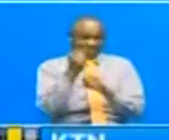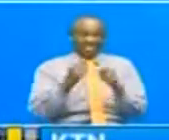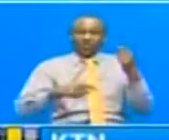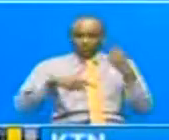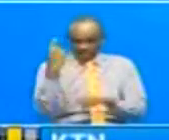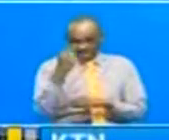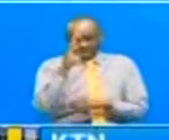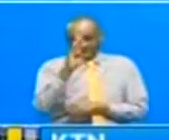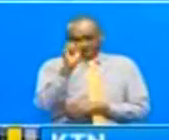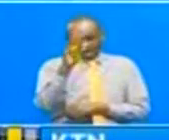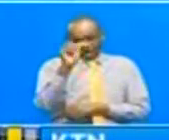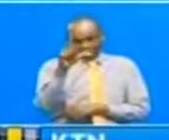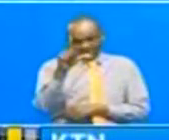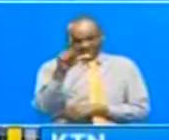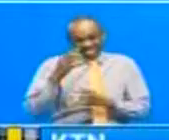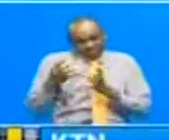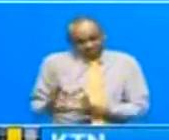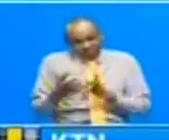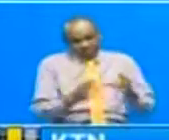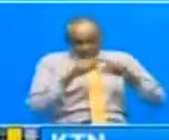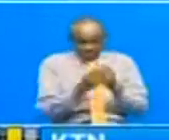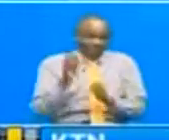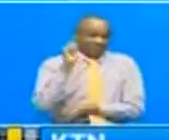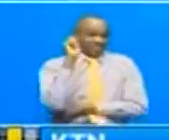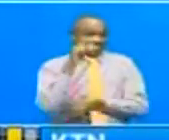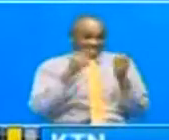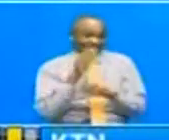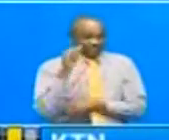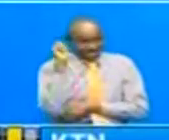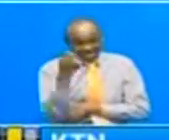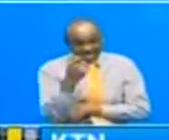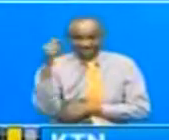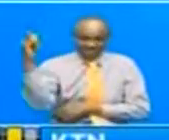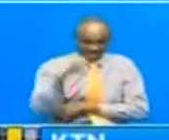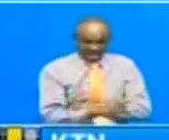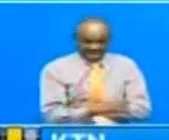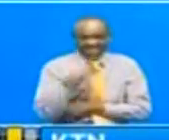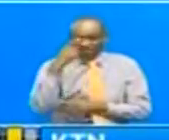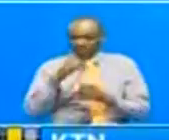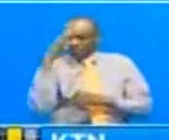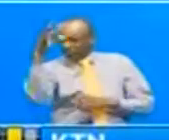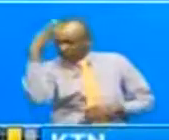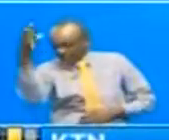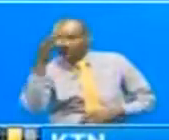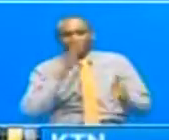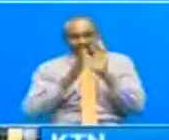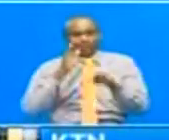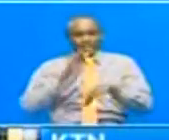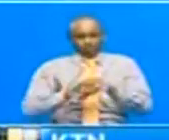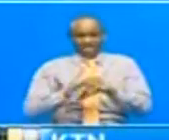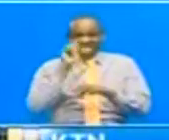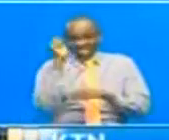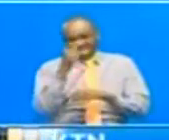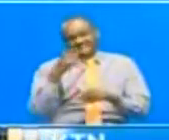in the ball category, the National Rugby Sevens team returned home today, well aware that the future needs more planning for better results. Kenya